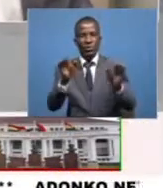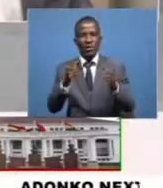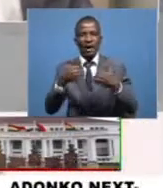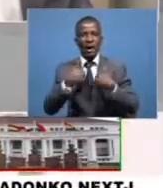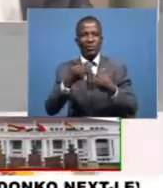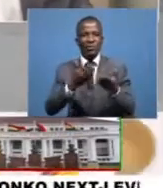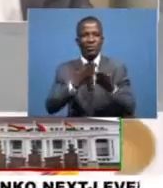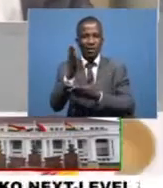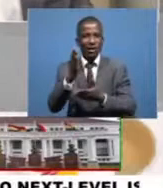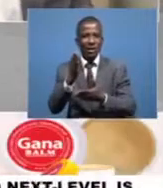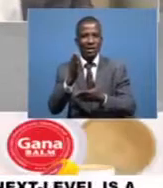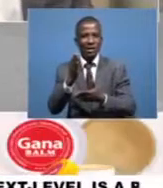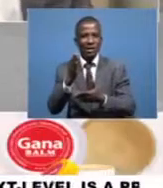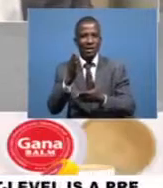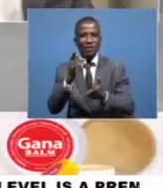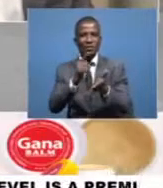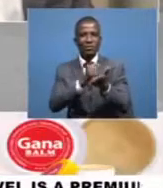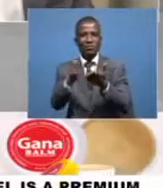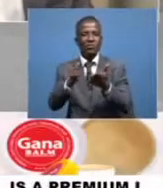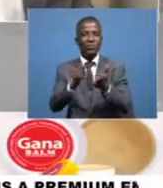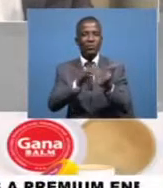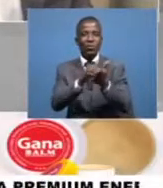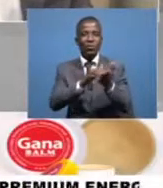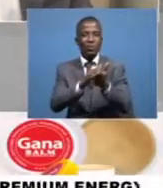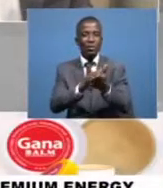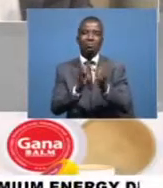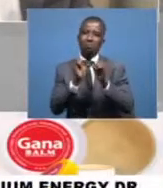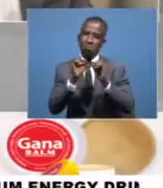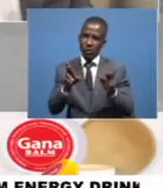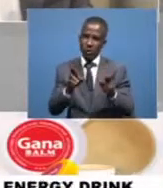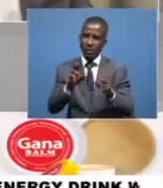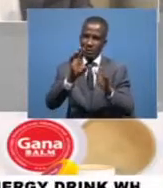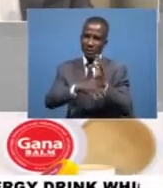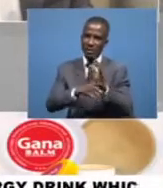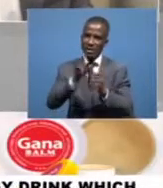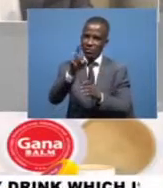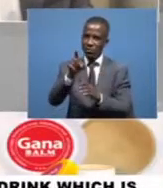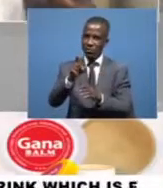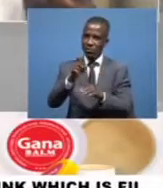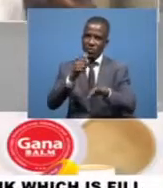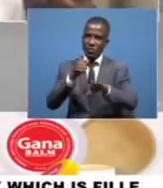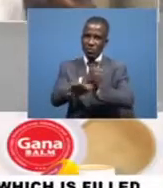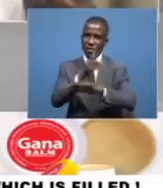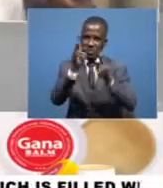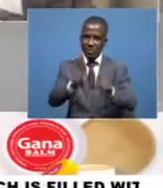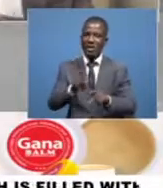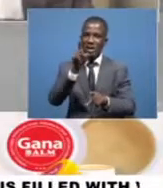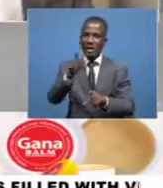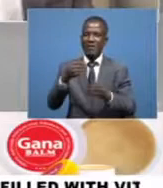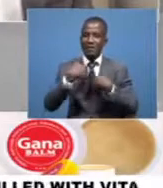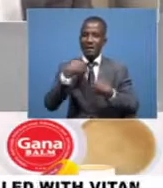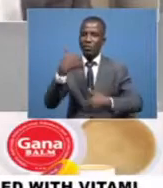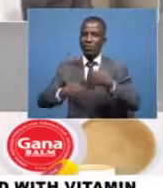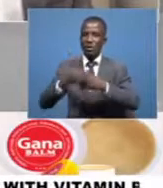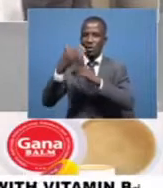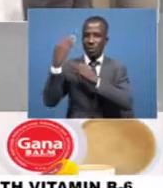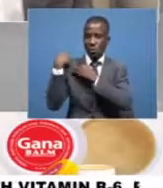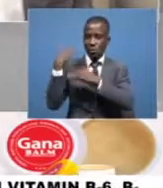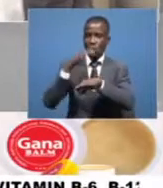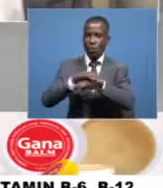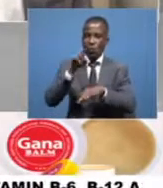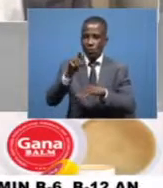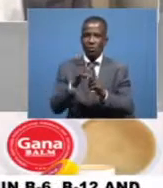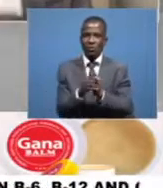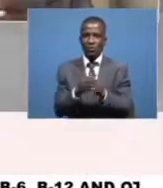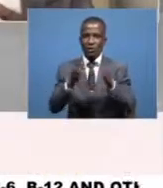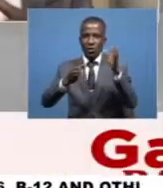place to warrant you to even open a defense, you take that risk to not call evidence. So what happens is that the court will decide